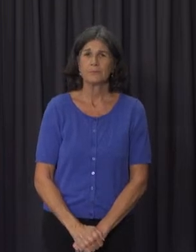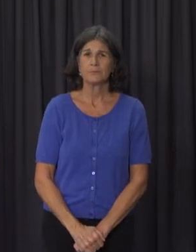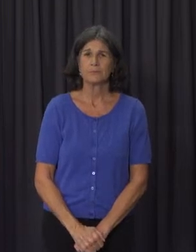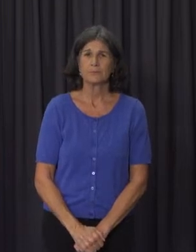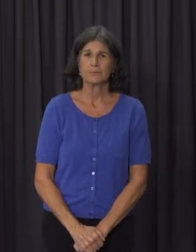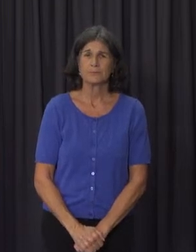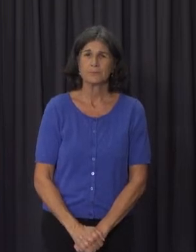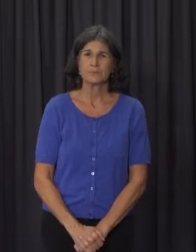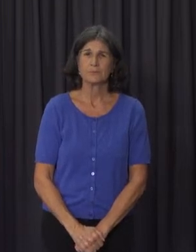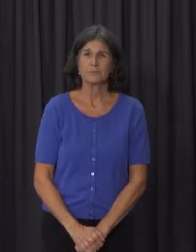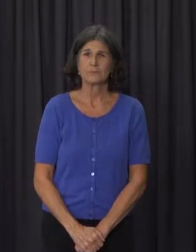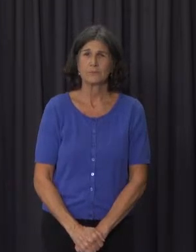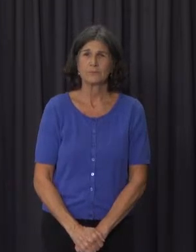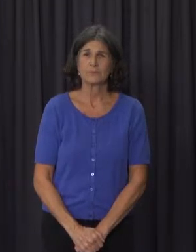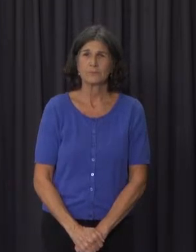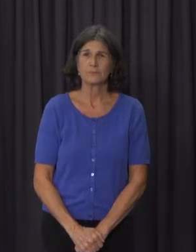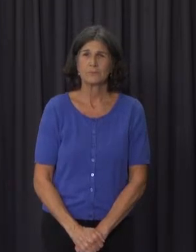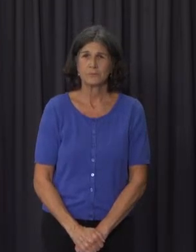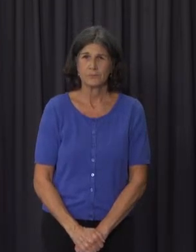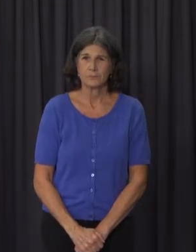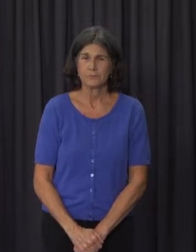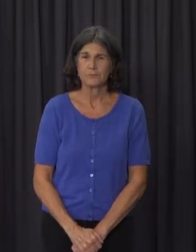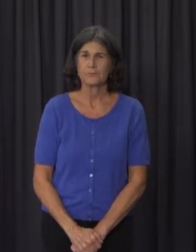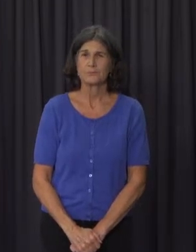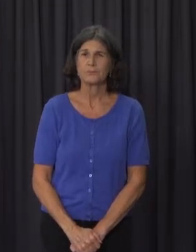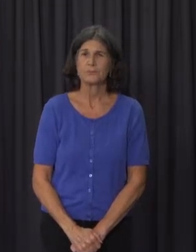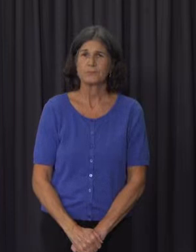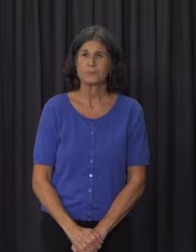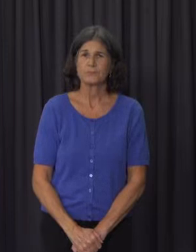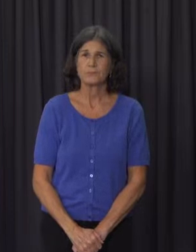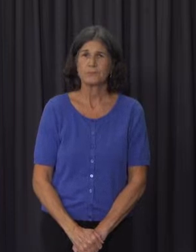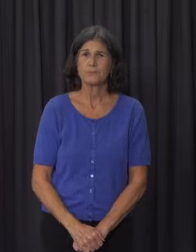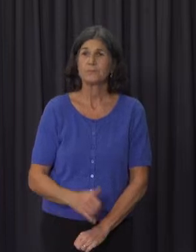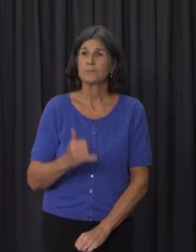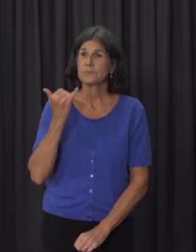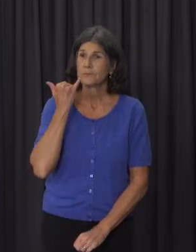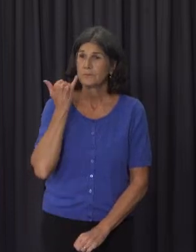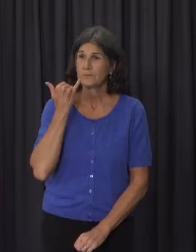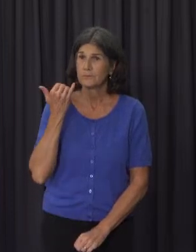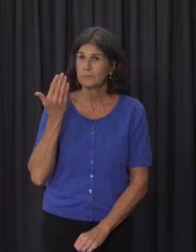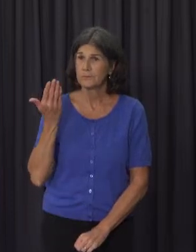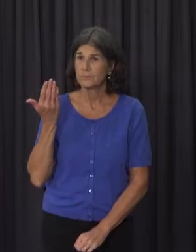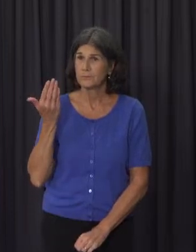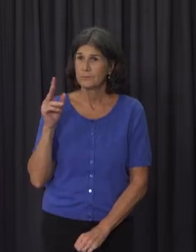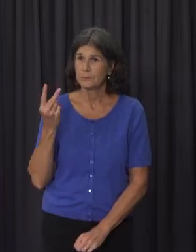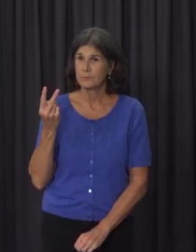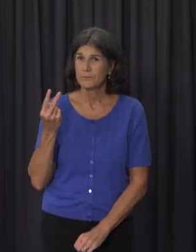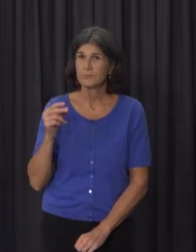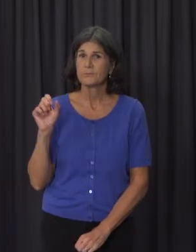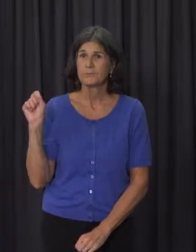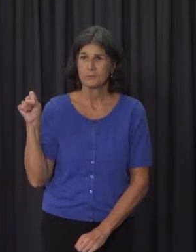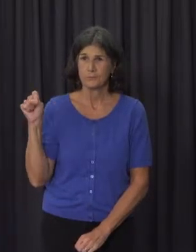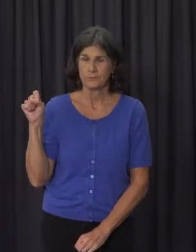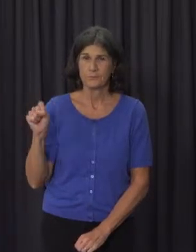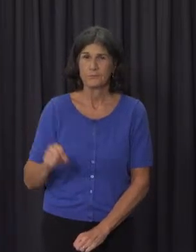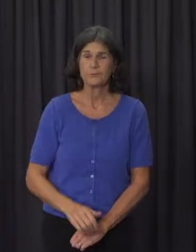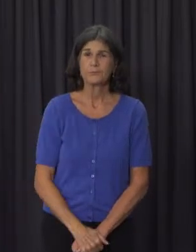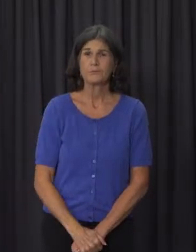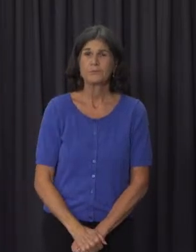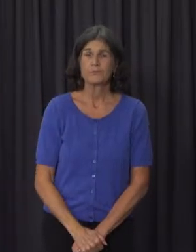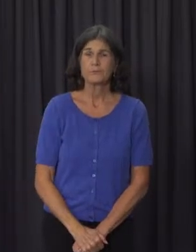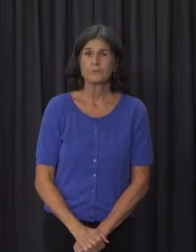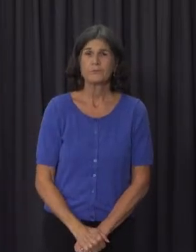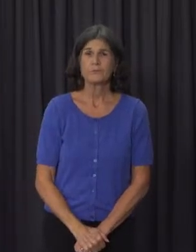Thank you, Minister. And did you have a follow-up question? I do, if that's all right. In the case that